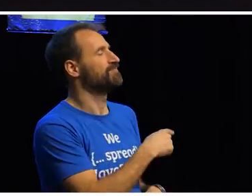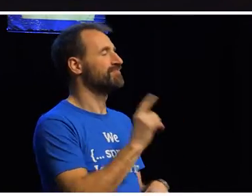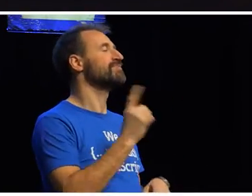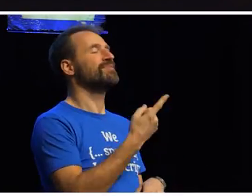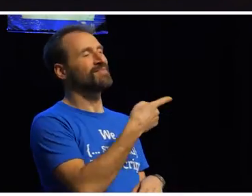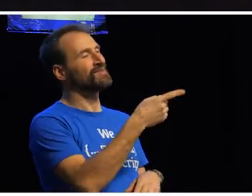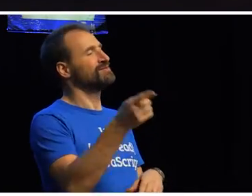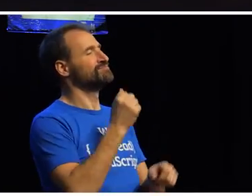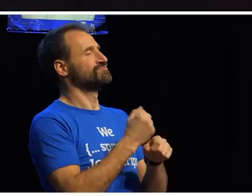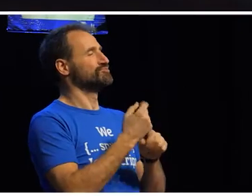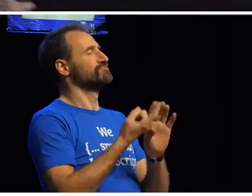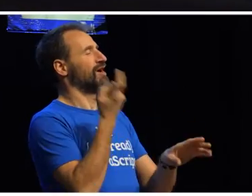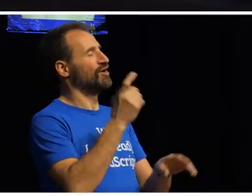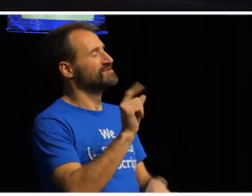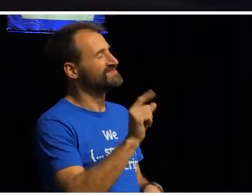you'll figure it out.